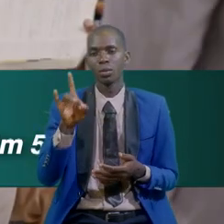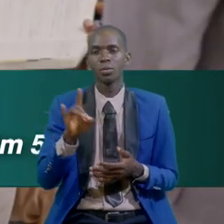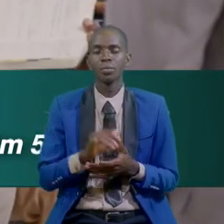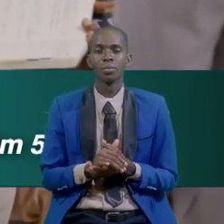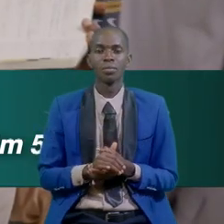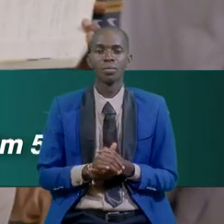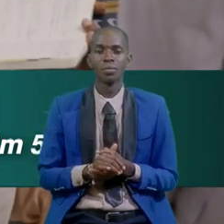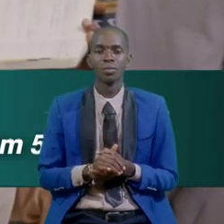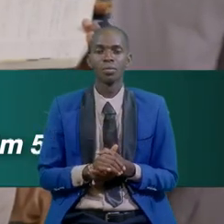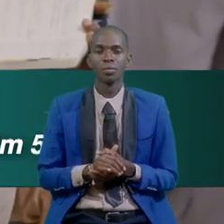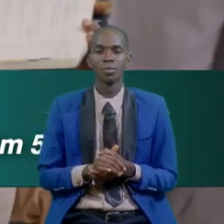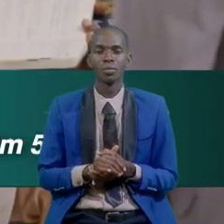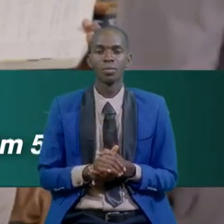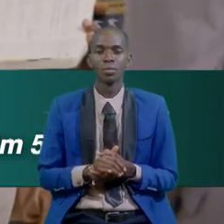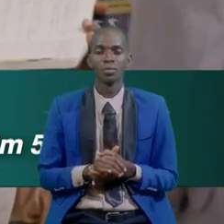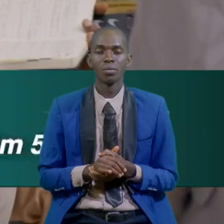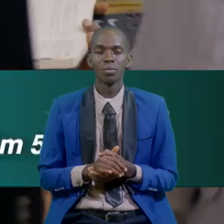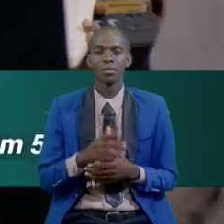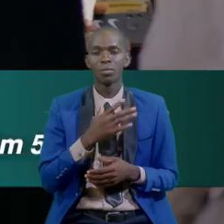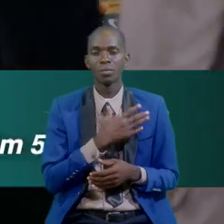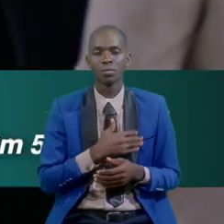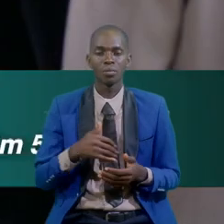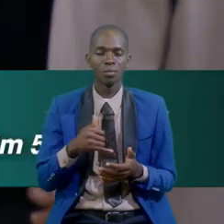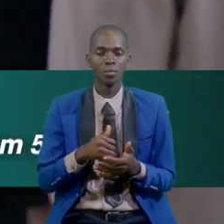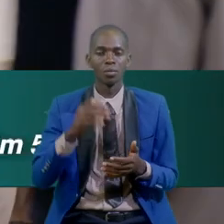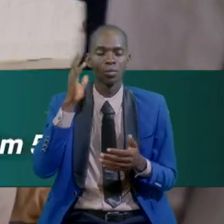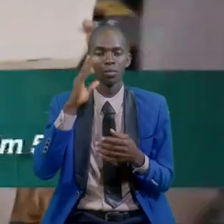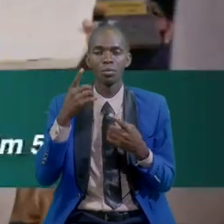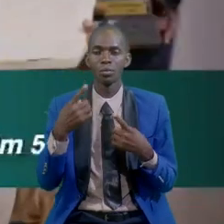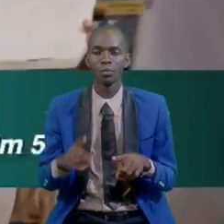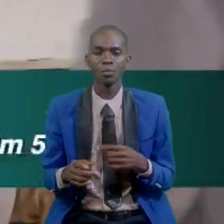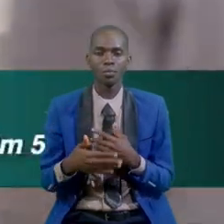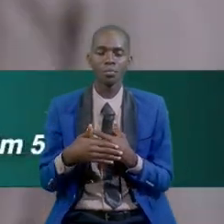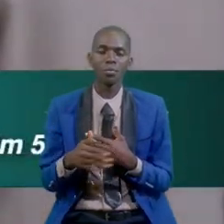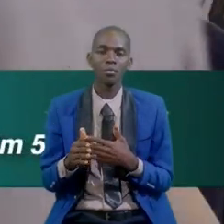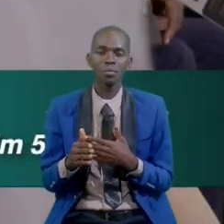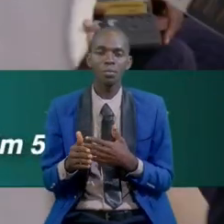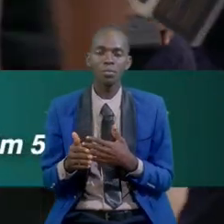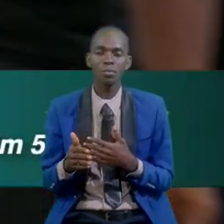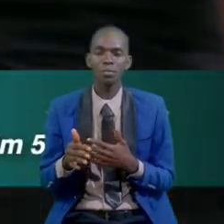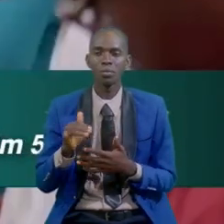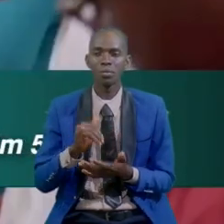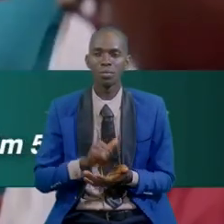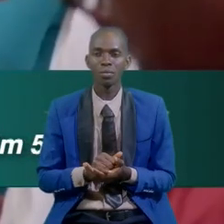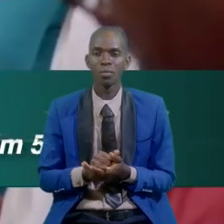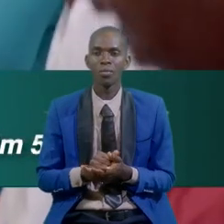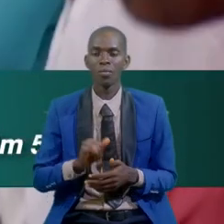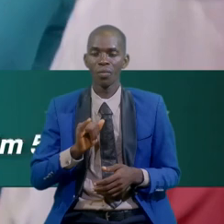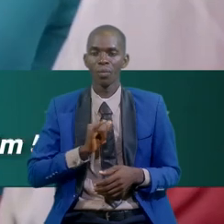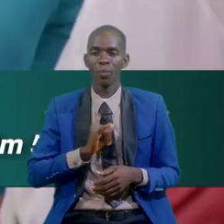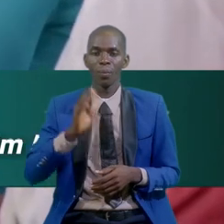28, and it shall come to pass afterward that I will pour